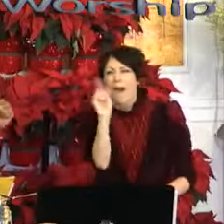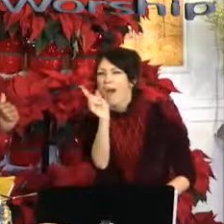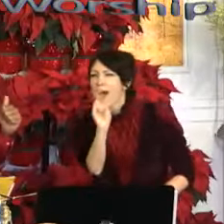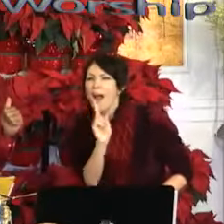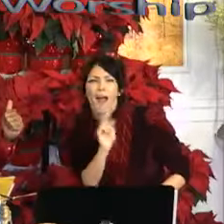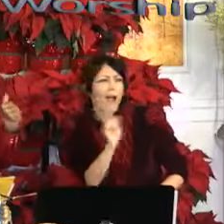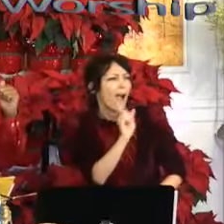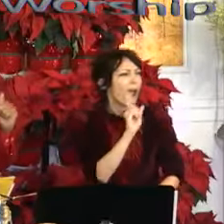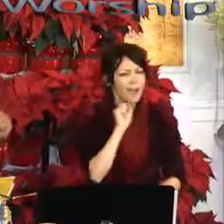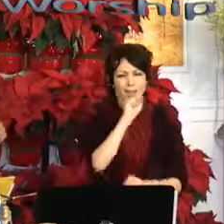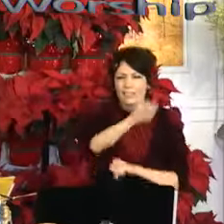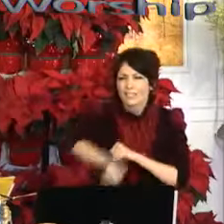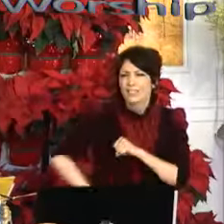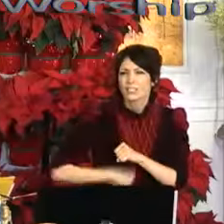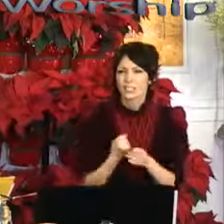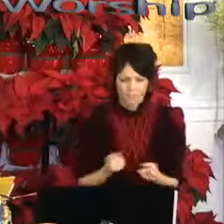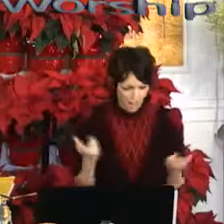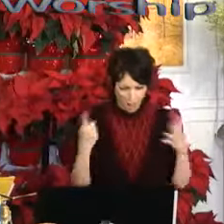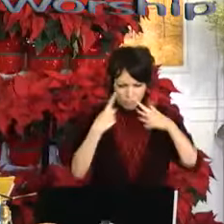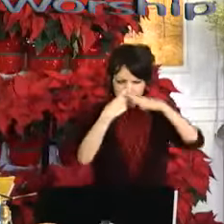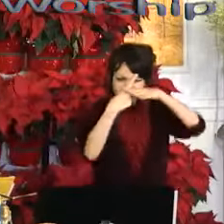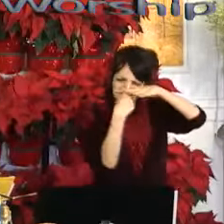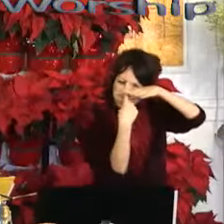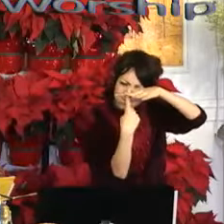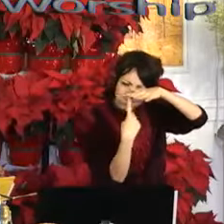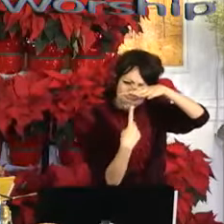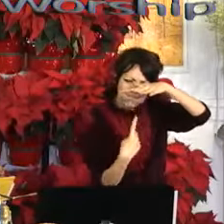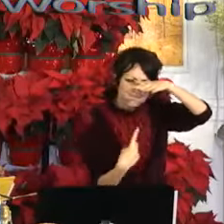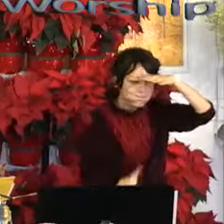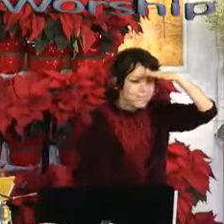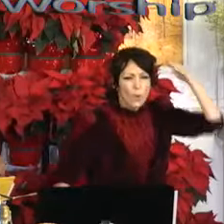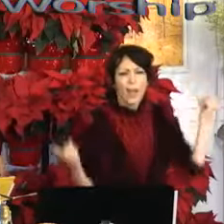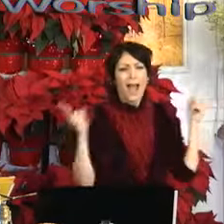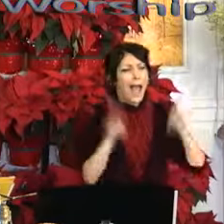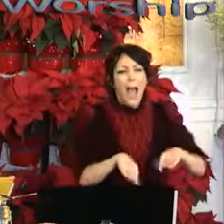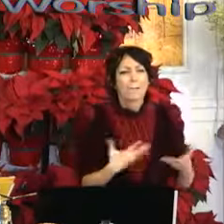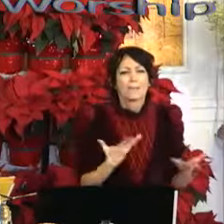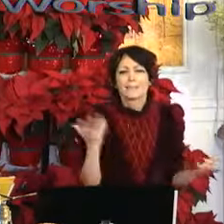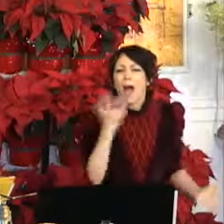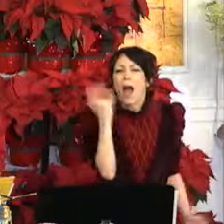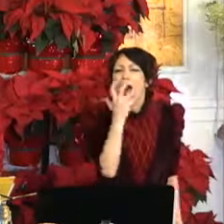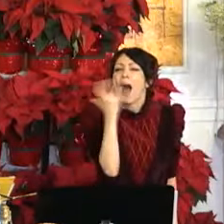wonder where those years have